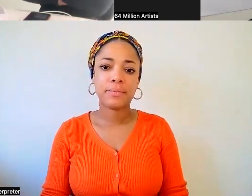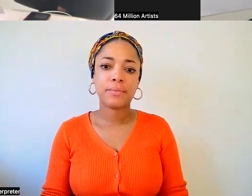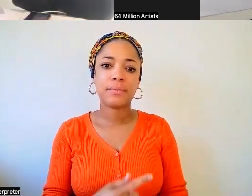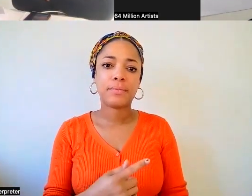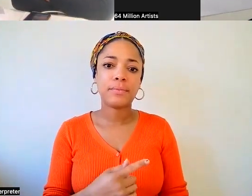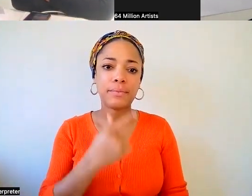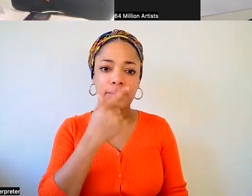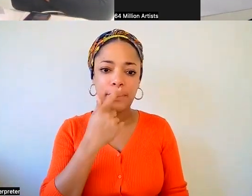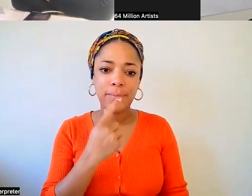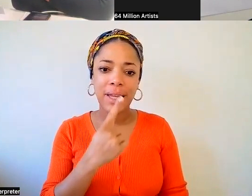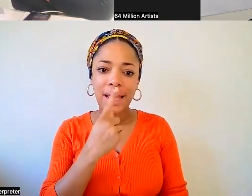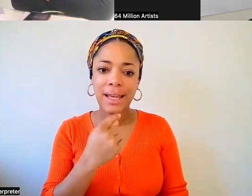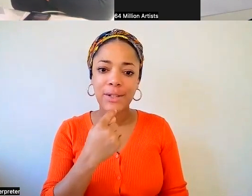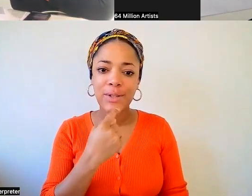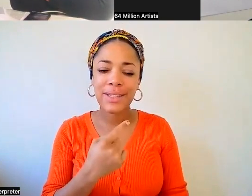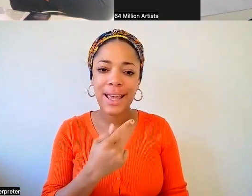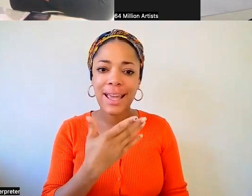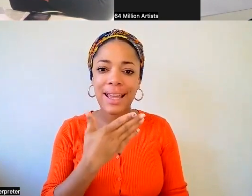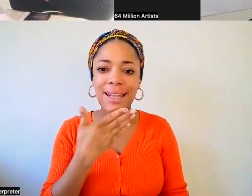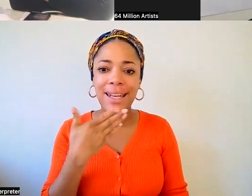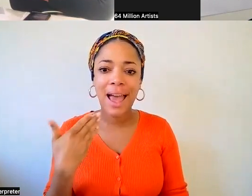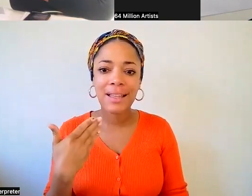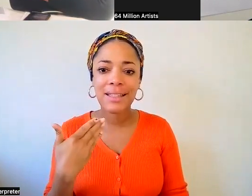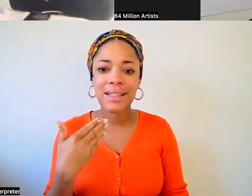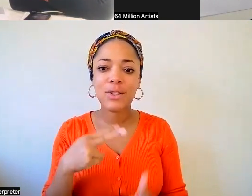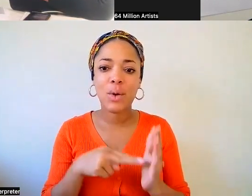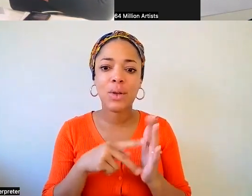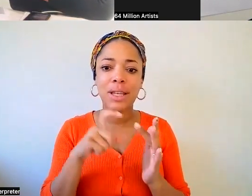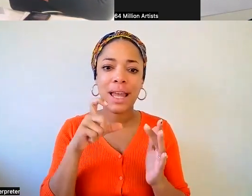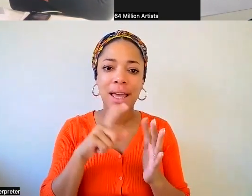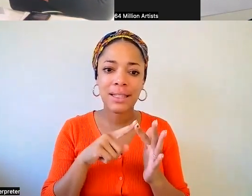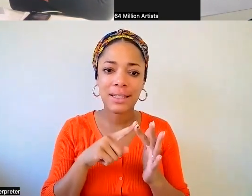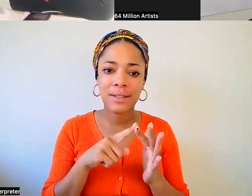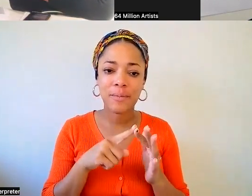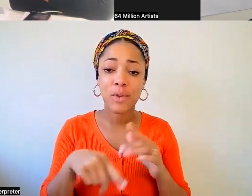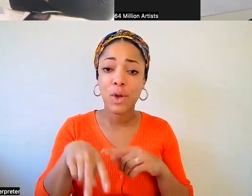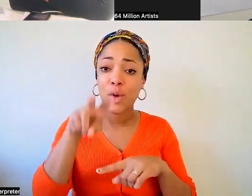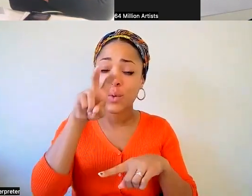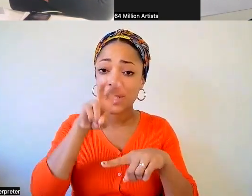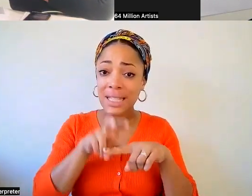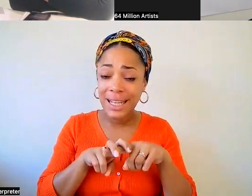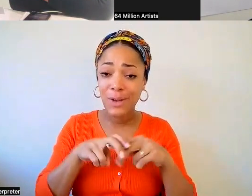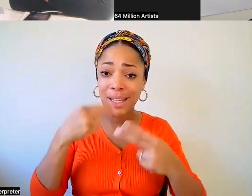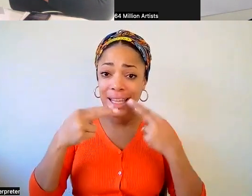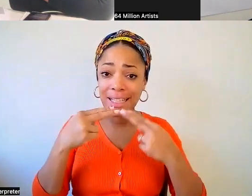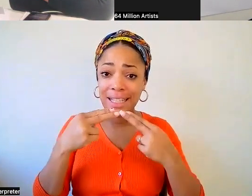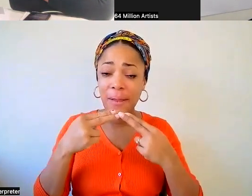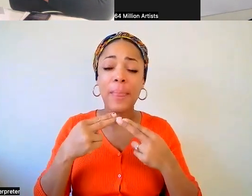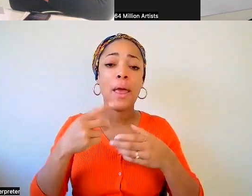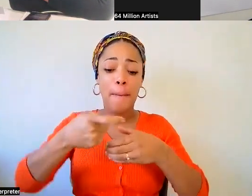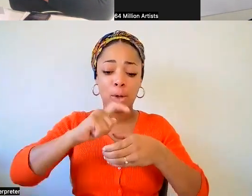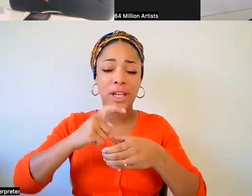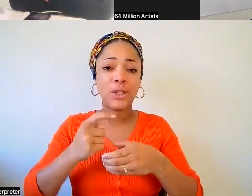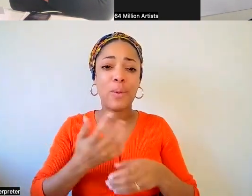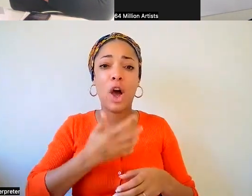Okay, so this, I'll do the poem. So we sit down to eat, and the potato's a bit hot. So I only put a little bit on